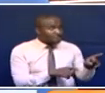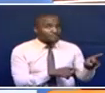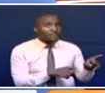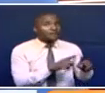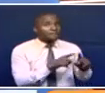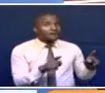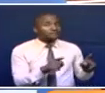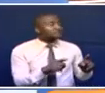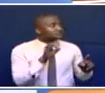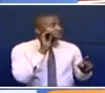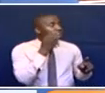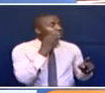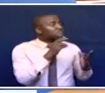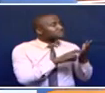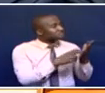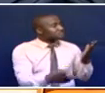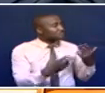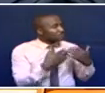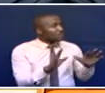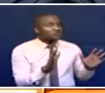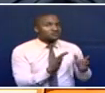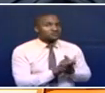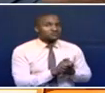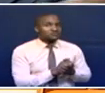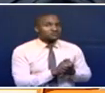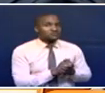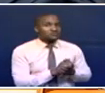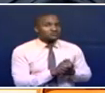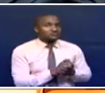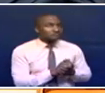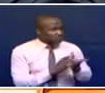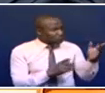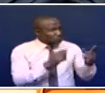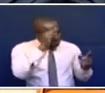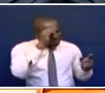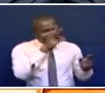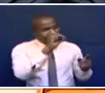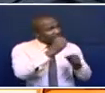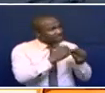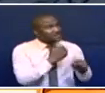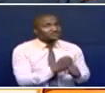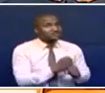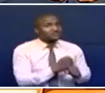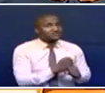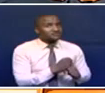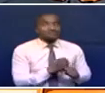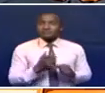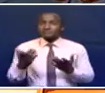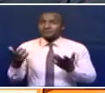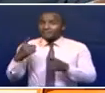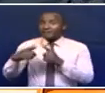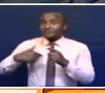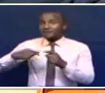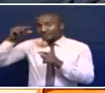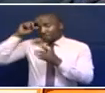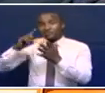she famously lost. You were in government 30 years. Yeah, but 30 years. Look at what was I in government? First,